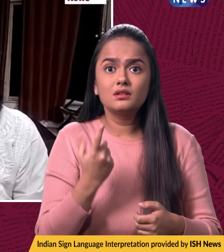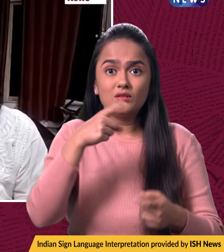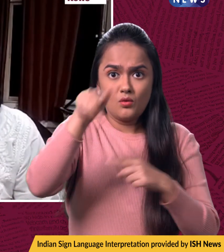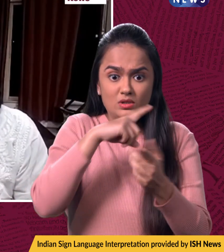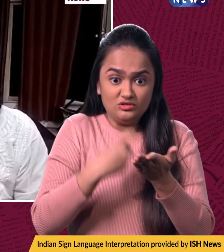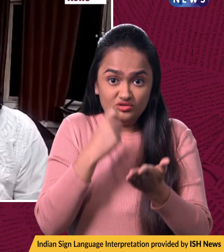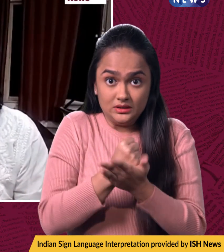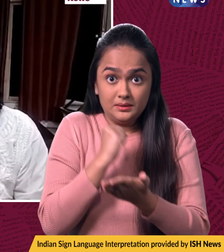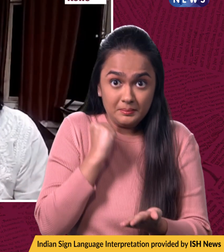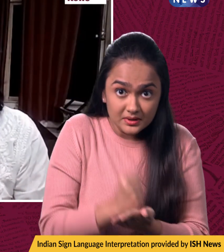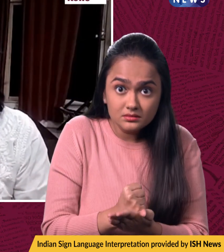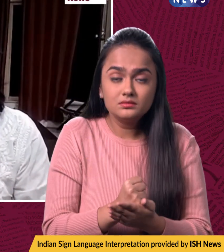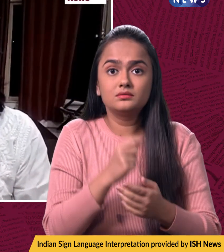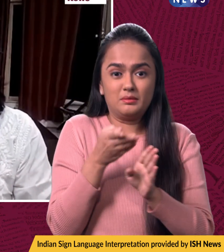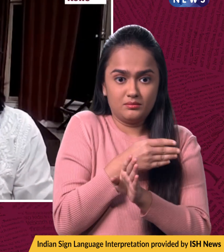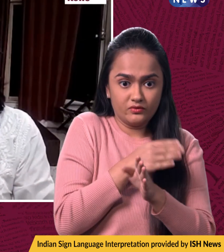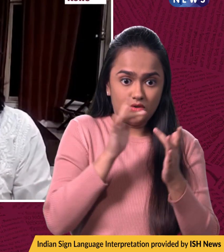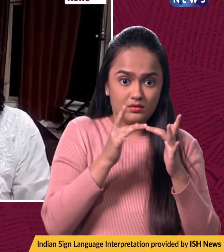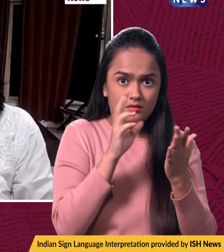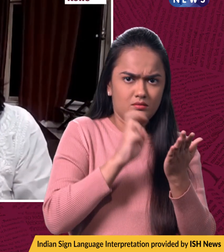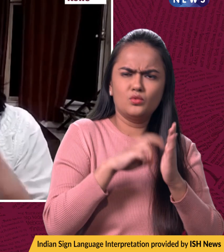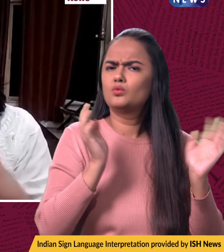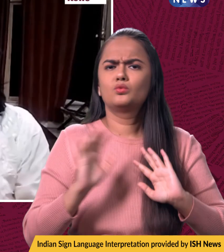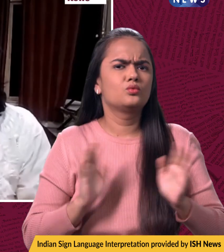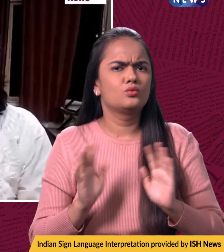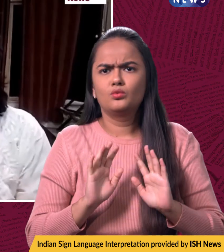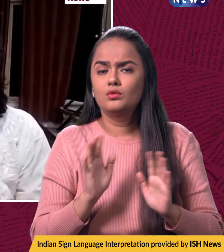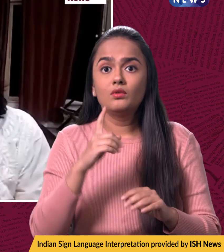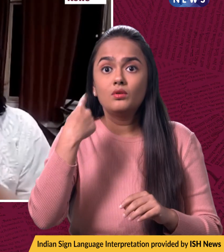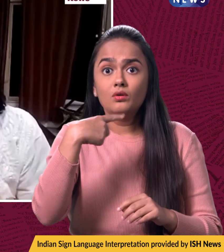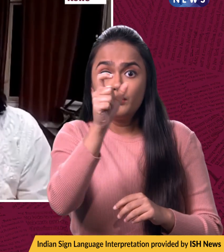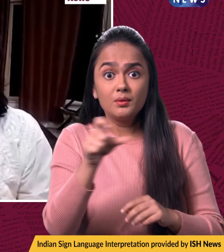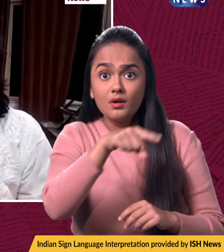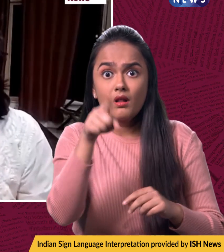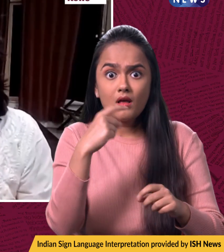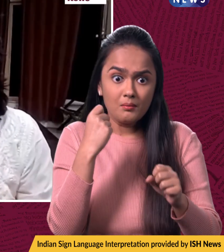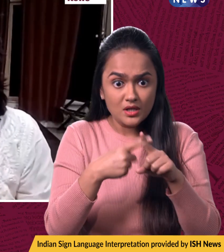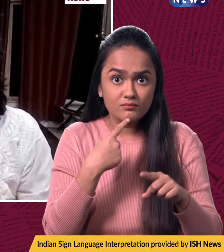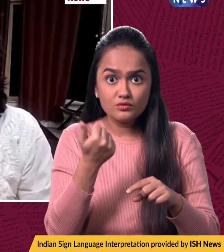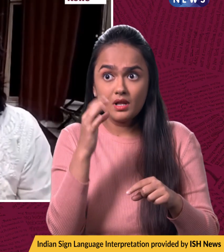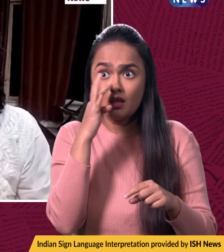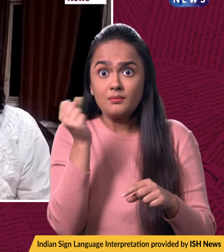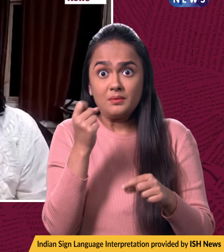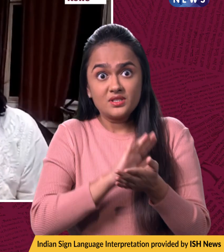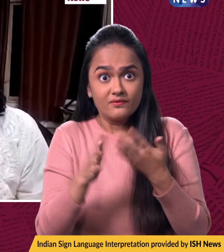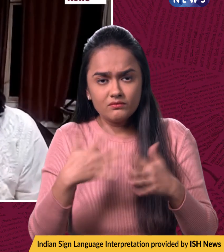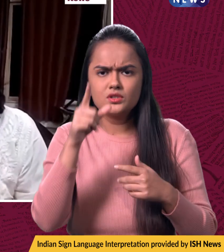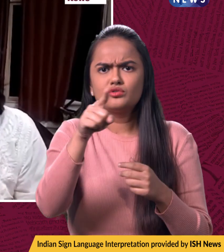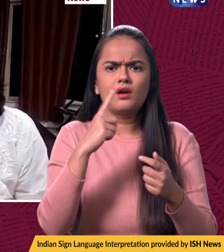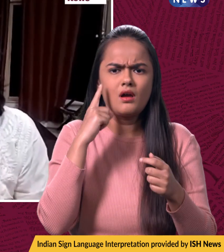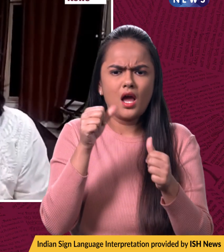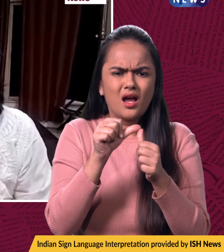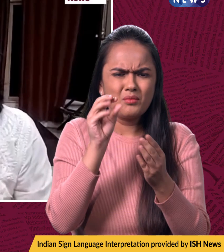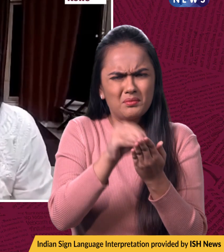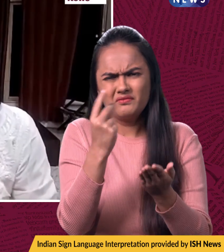to register for the precautionary vaccine dose. Those eligible can directly take an appointment or walk